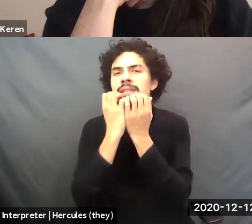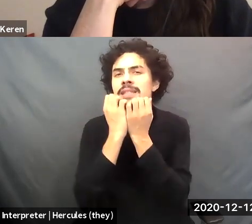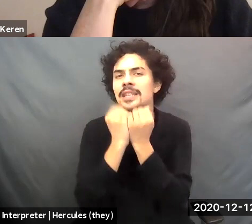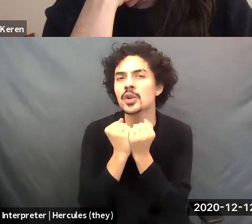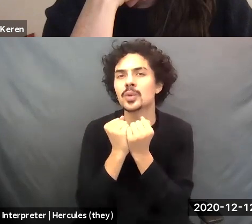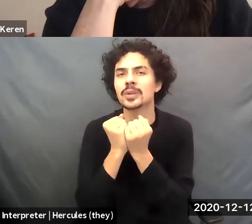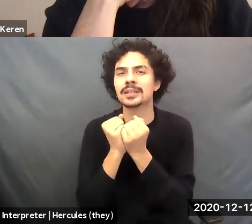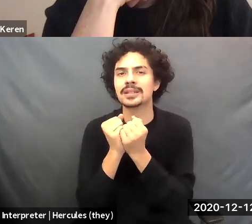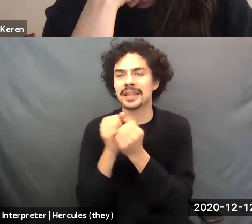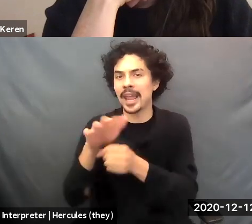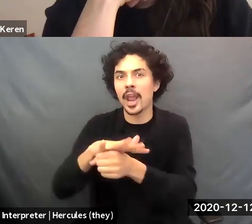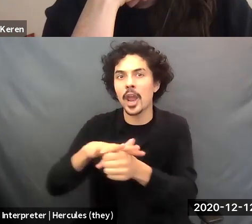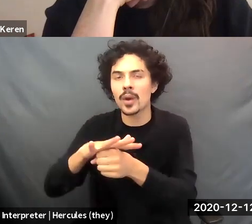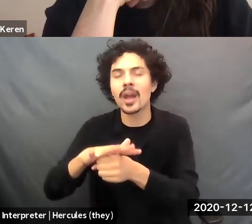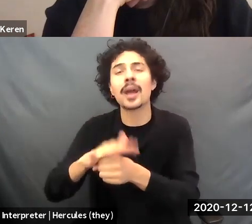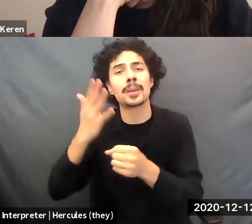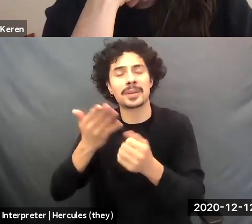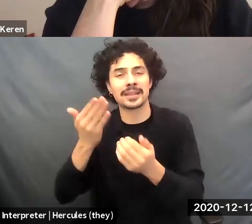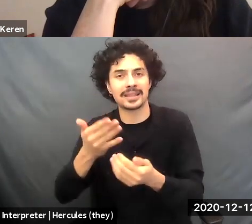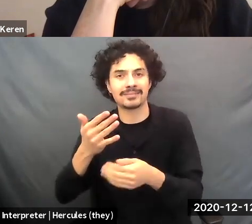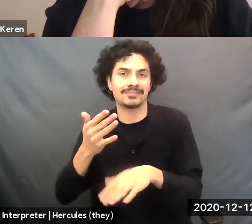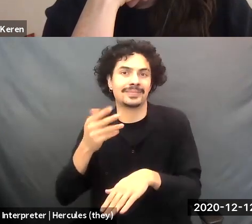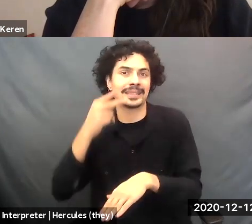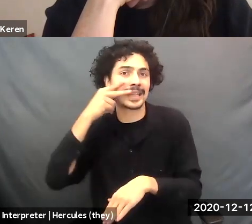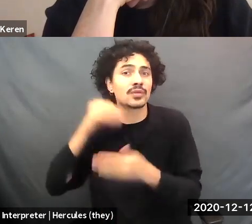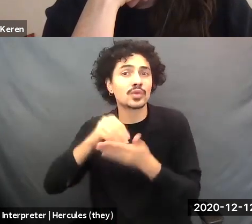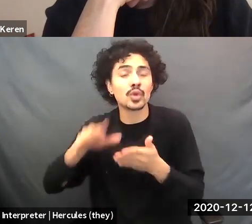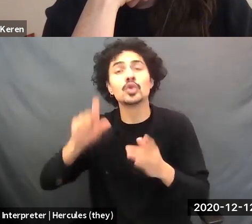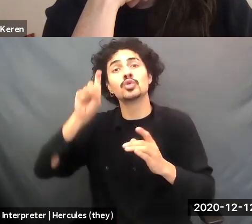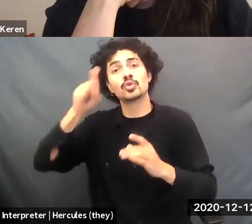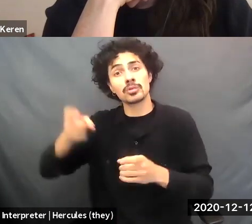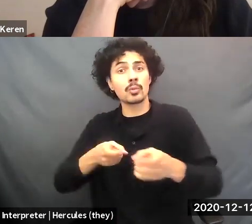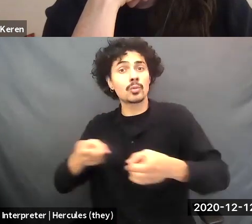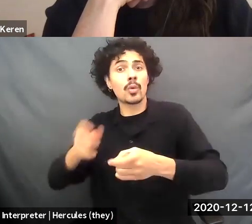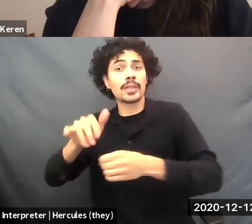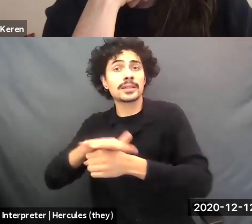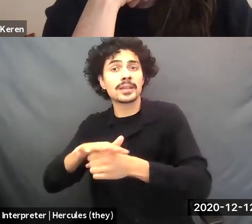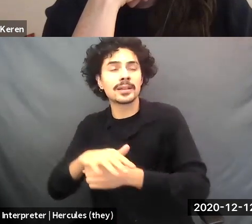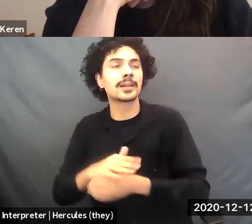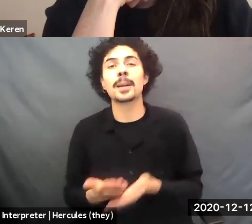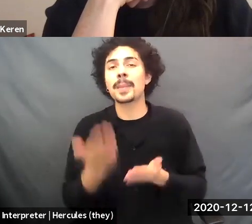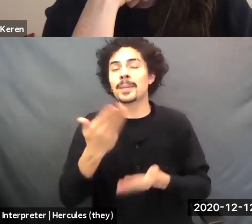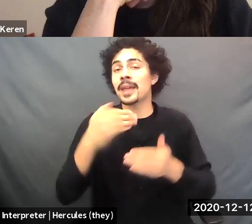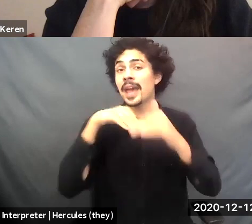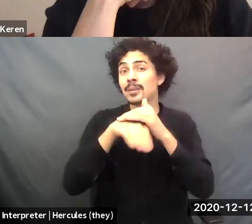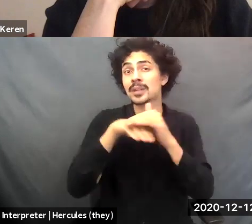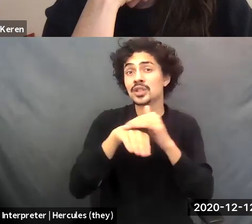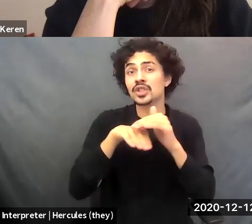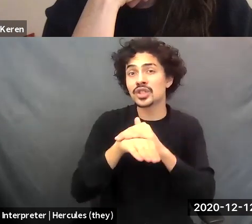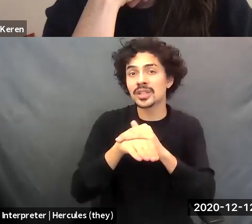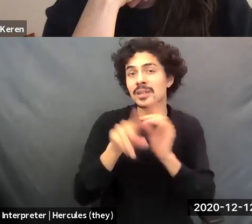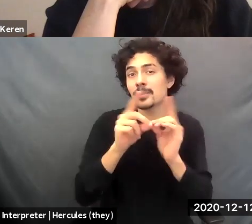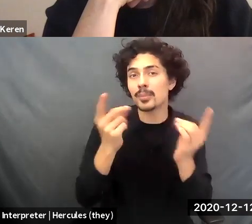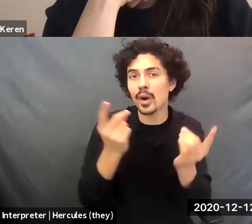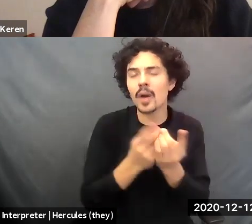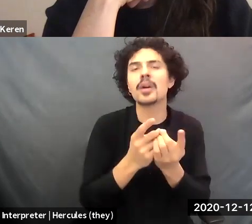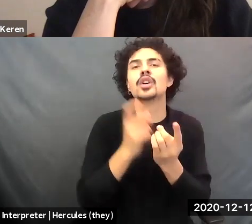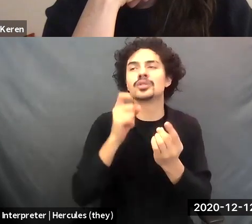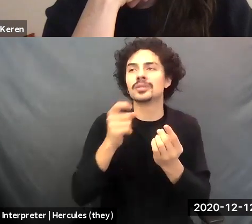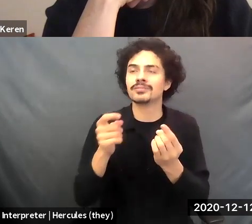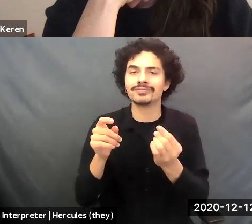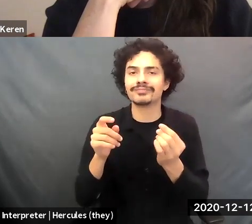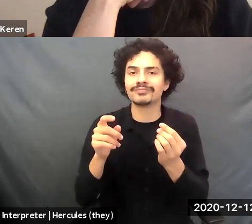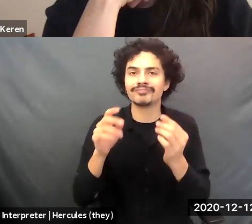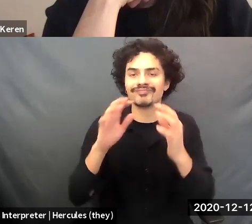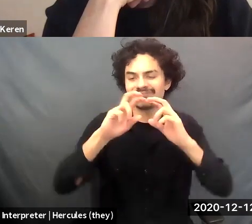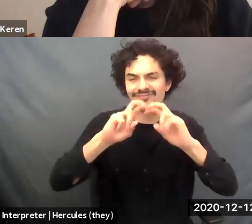should control that site. Maybe we have obligations with regard to admission. Um, recruitment to financial support